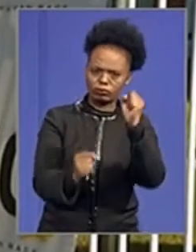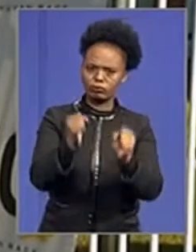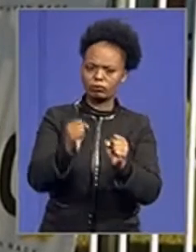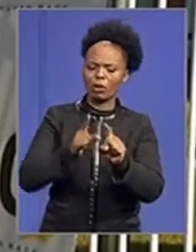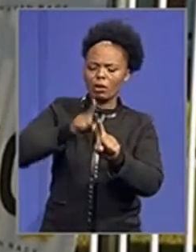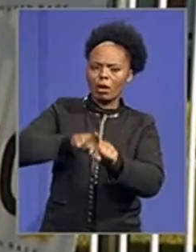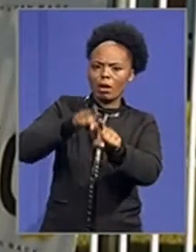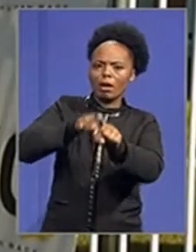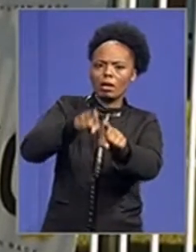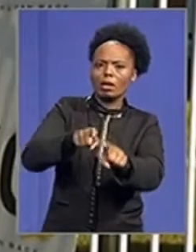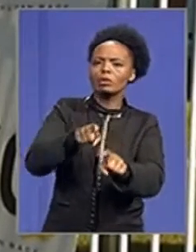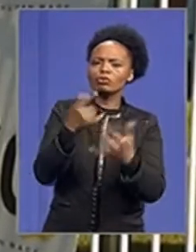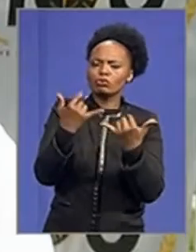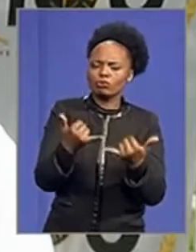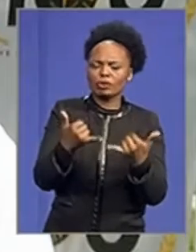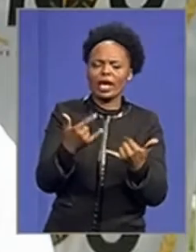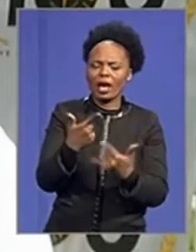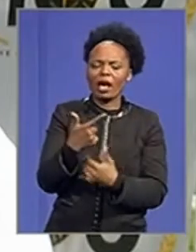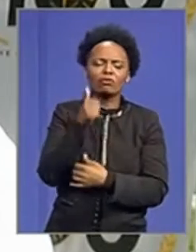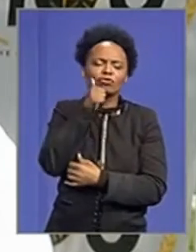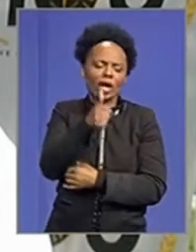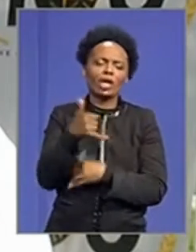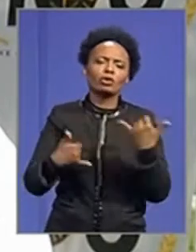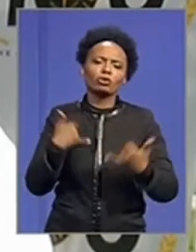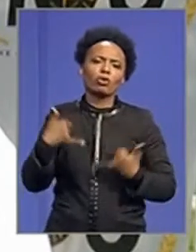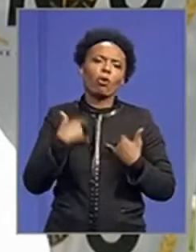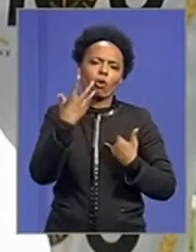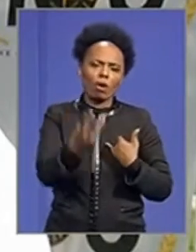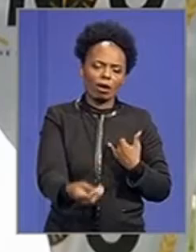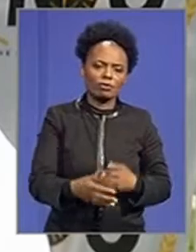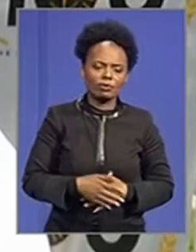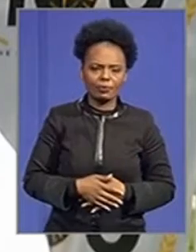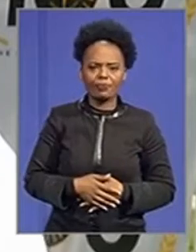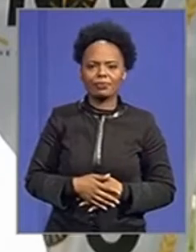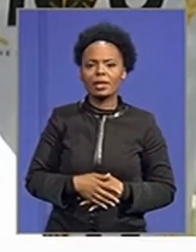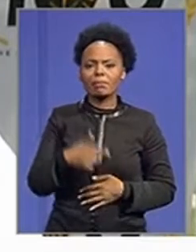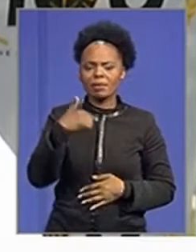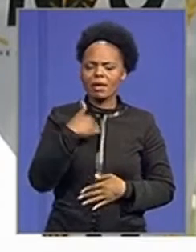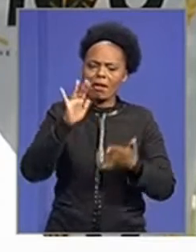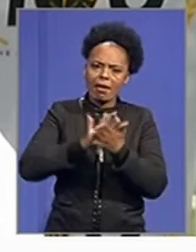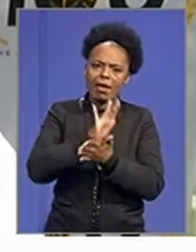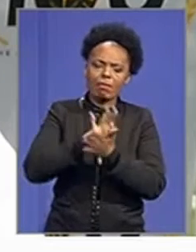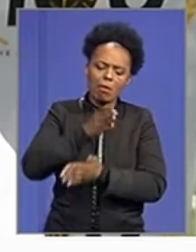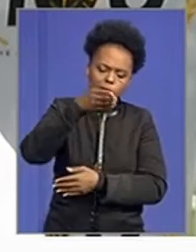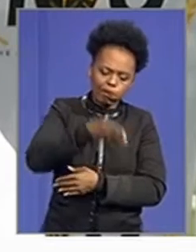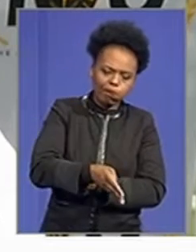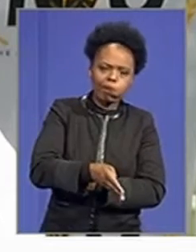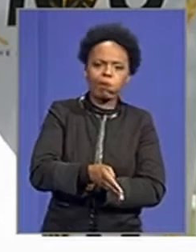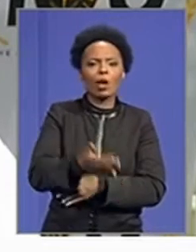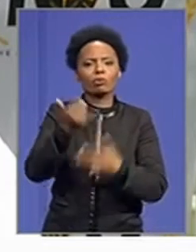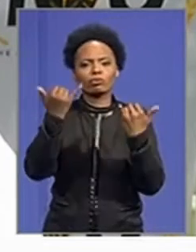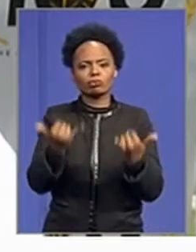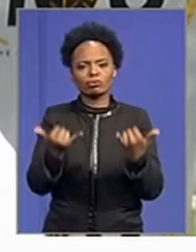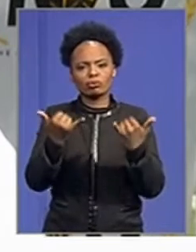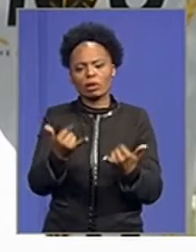behind, and today it was much more fun. Ke itumella gore ebe ke lefa ka tsatsi leno le ke bona batho ba ileng